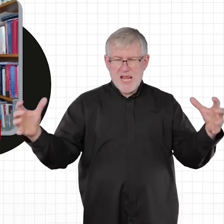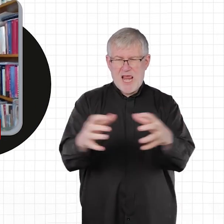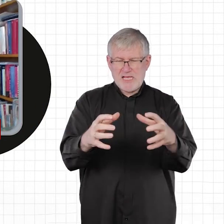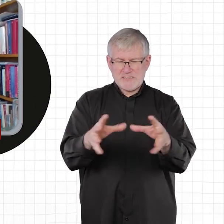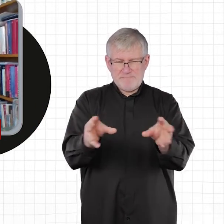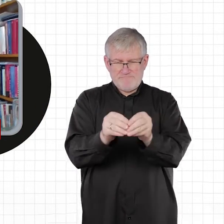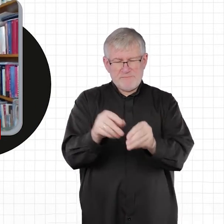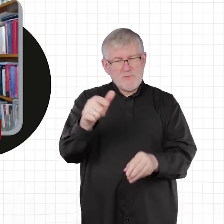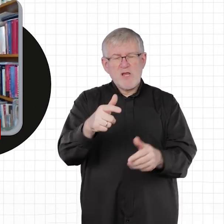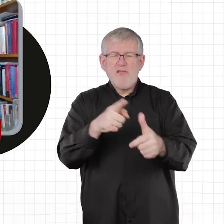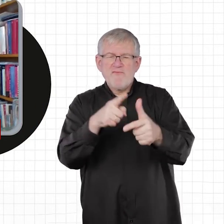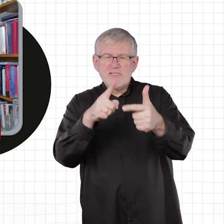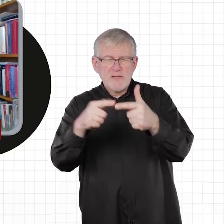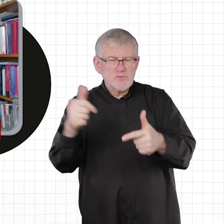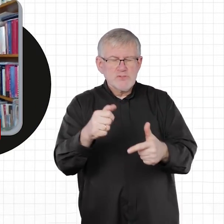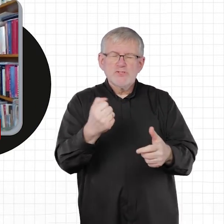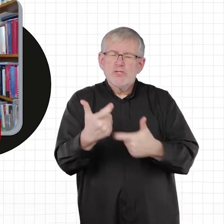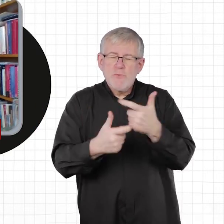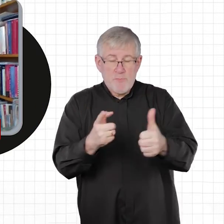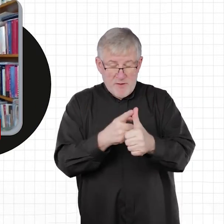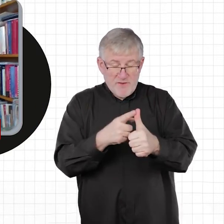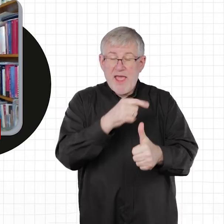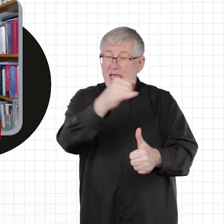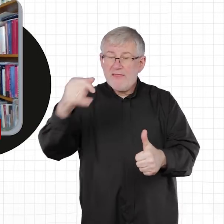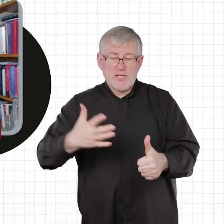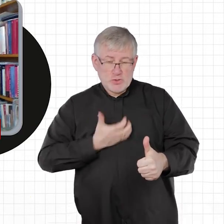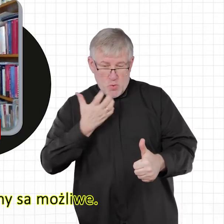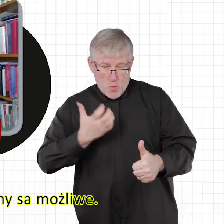I think this is absolutely totally correct and